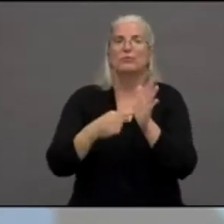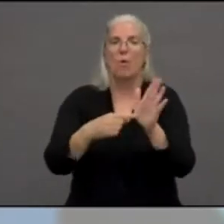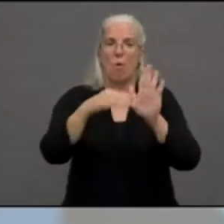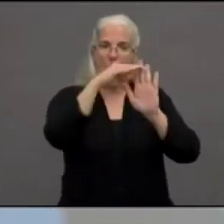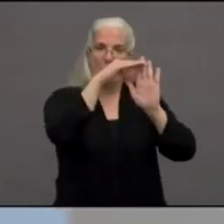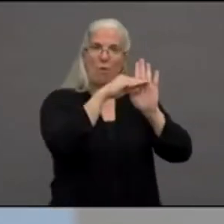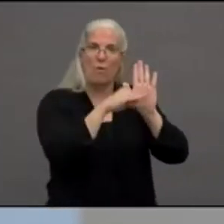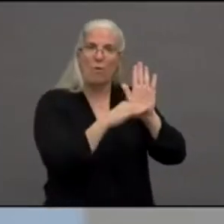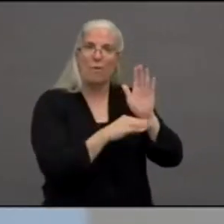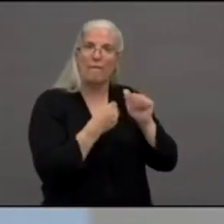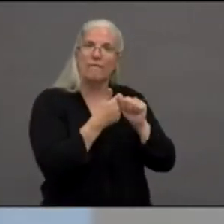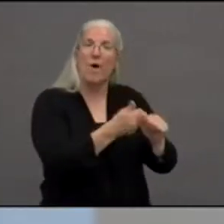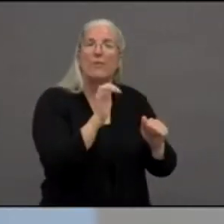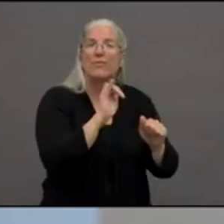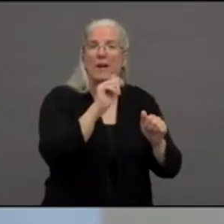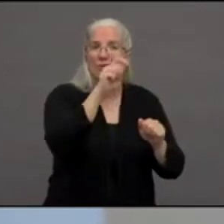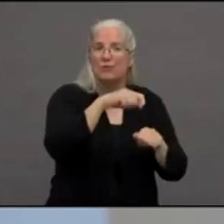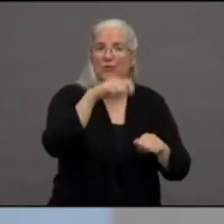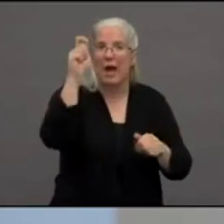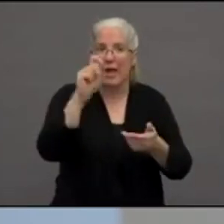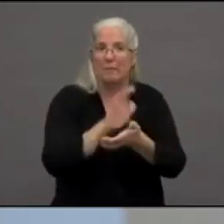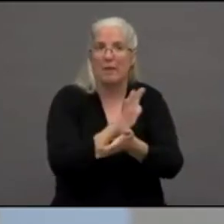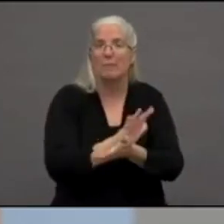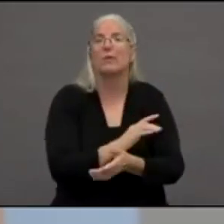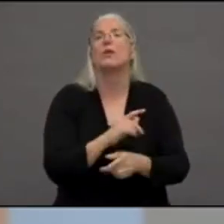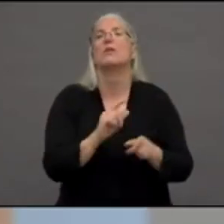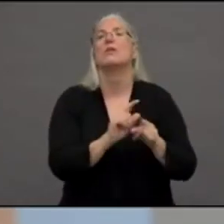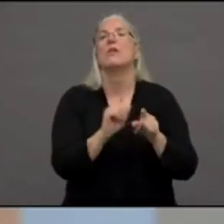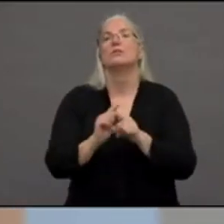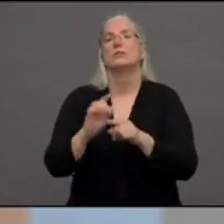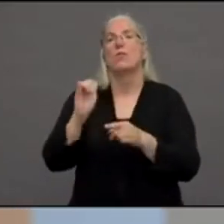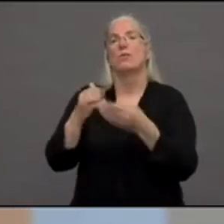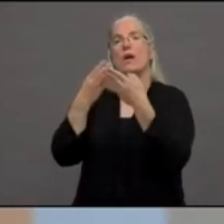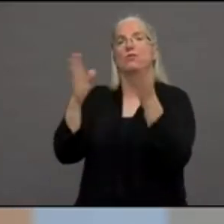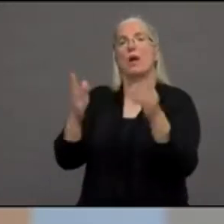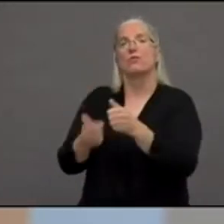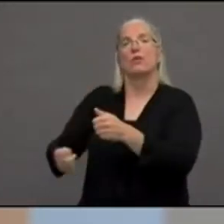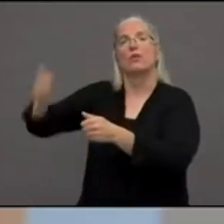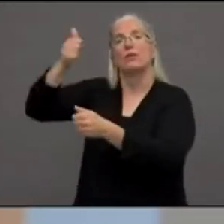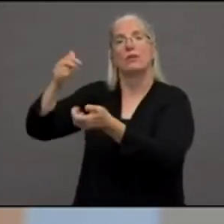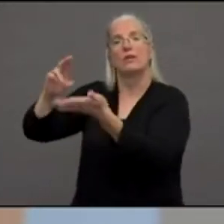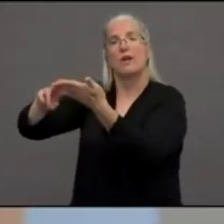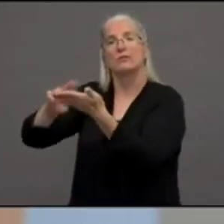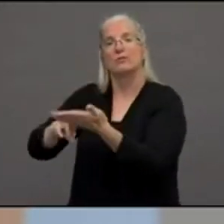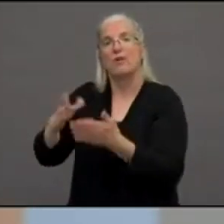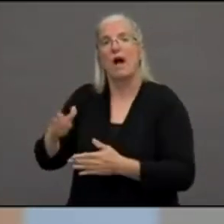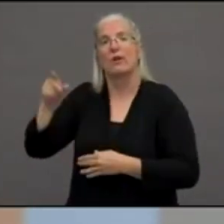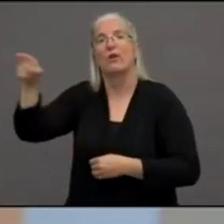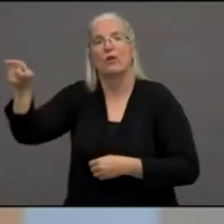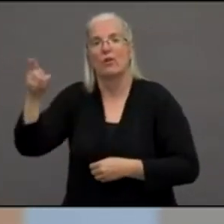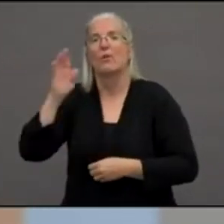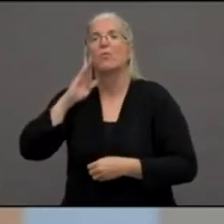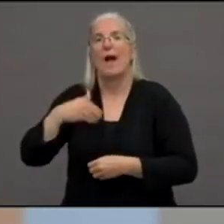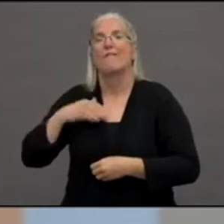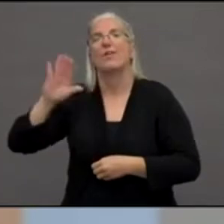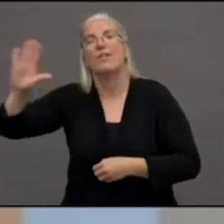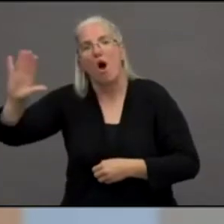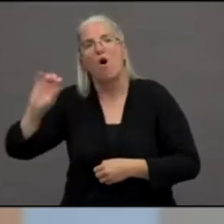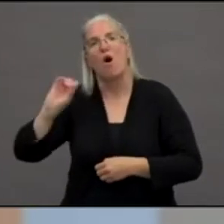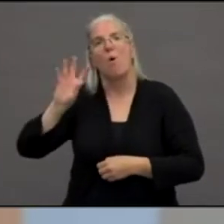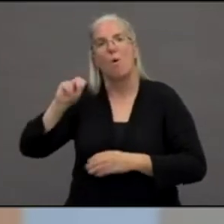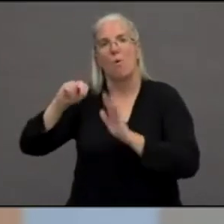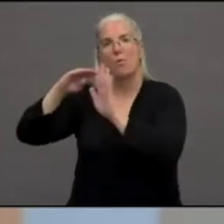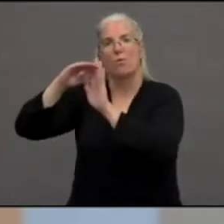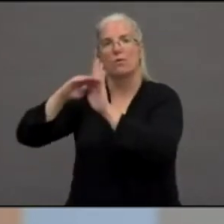protocol to the general contractor, who will also have their own social distancing protocol to manage that site. So the intention is that the subcontractor